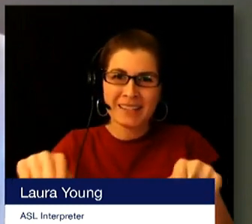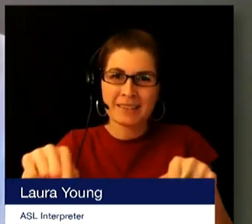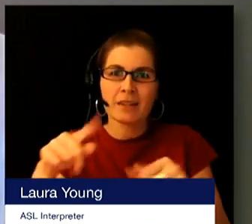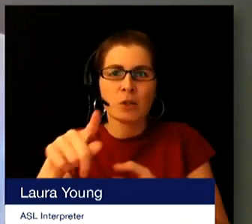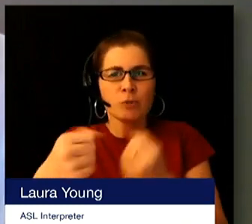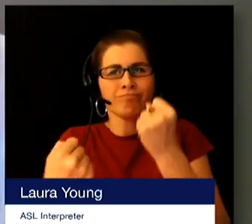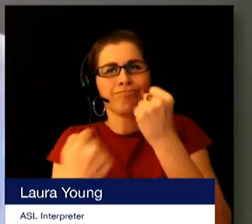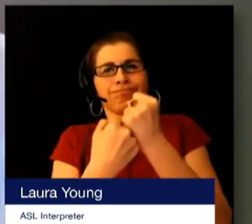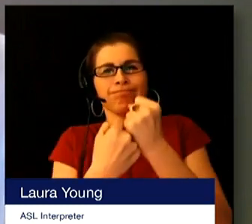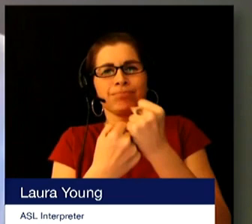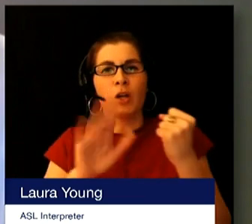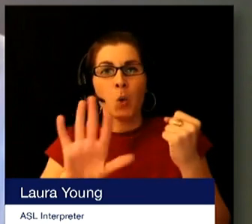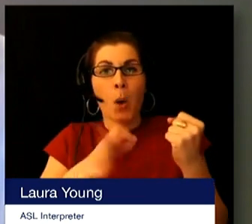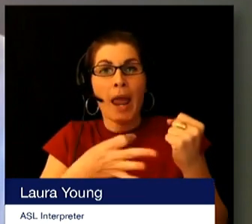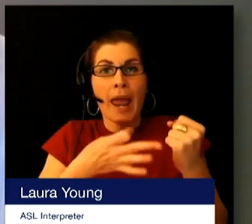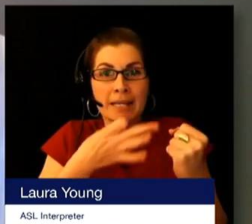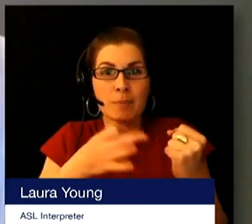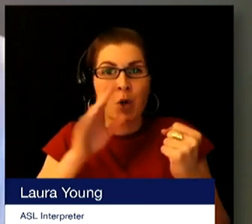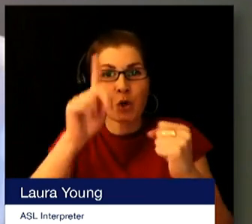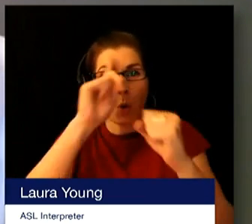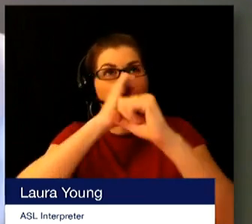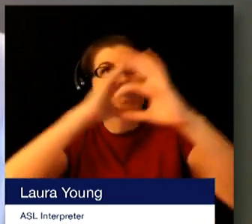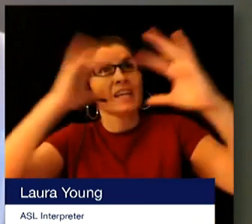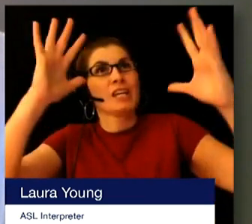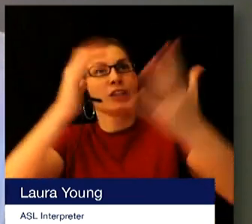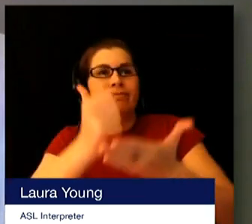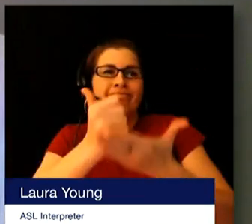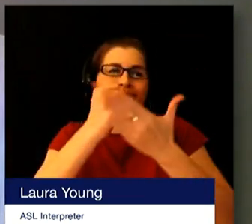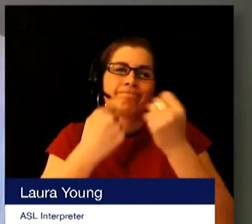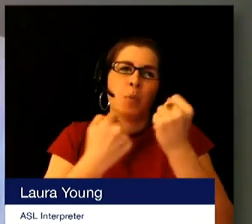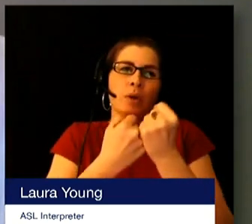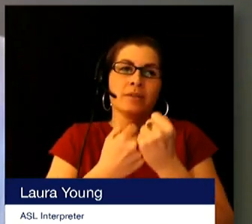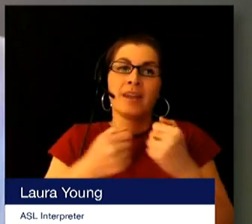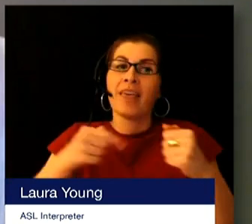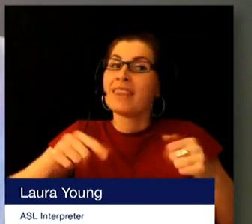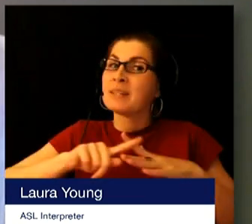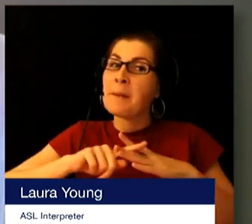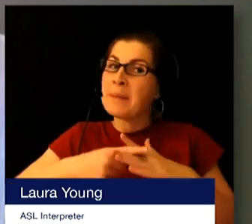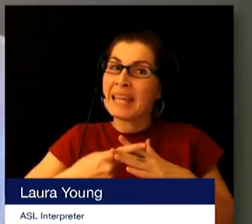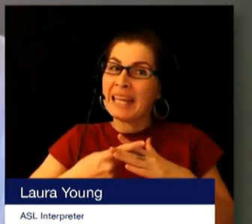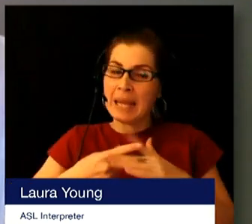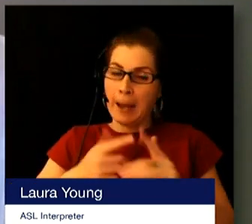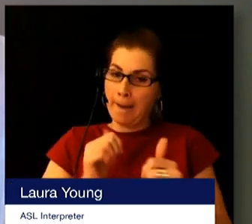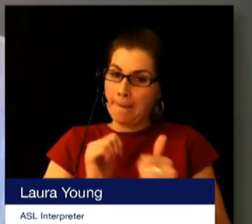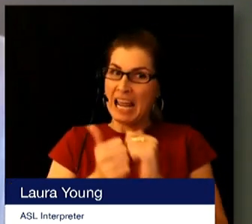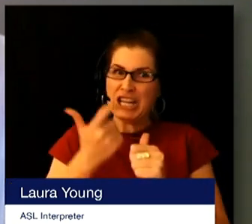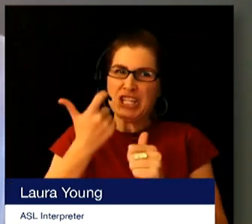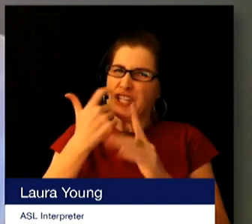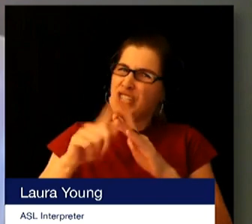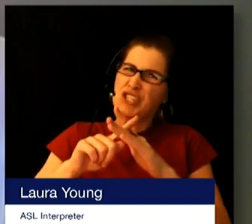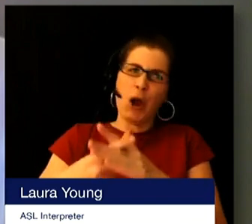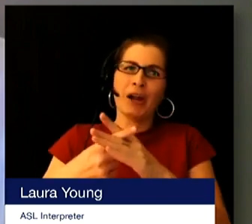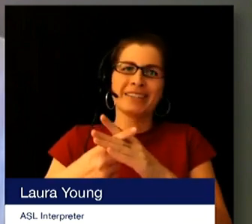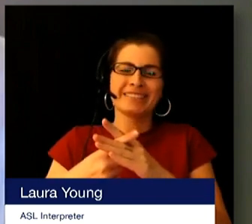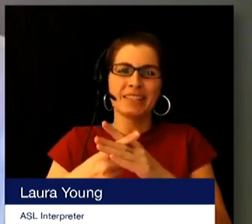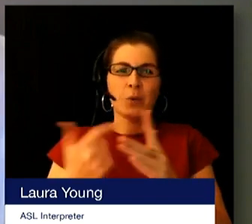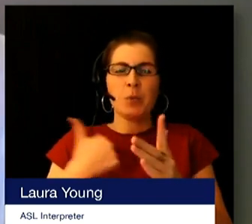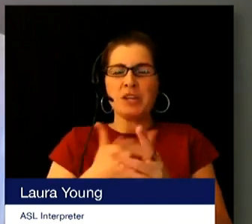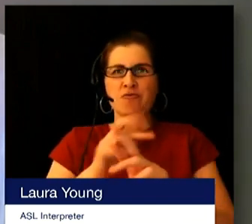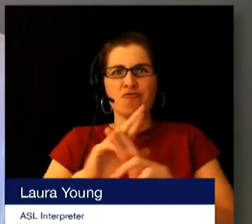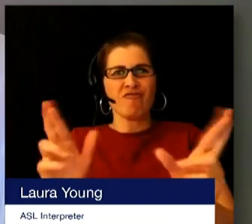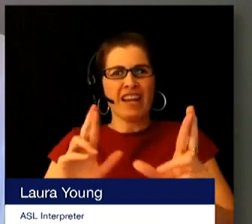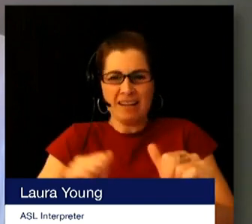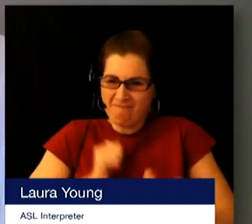your voice, your expertise, your vision to this work. This is just the beginning. The campaign is launched. We are live. We are ready to go. We are